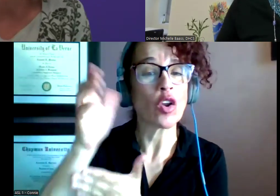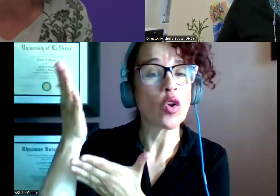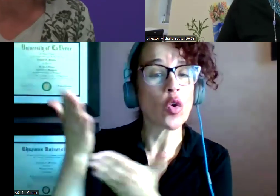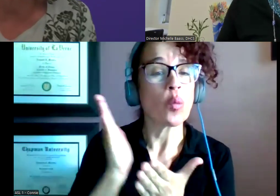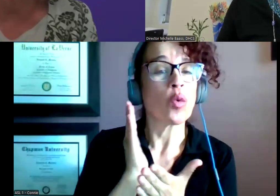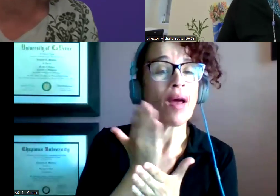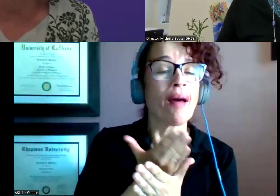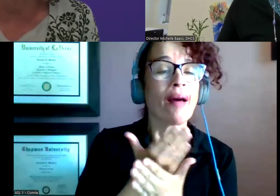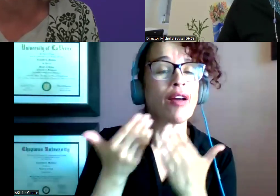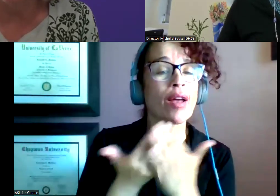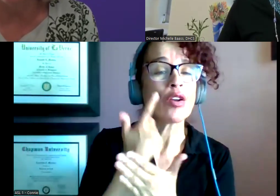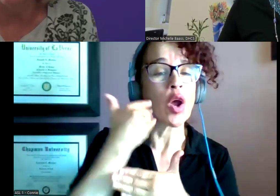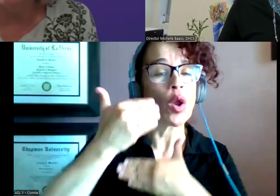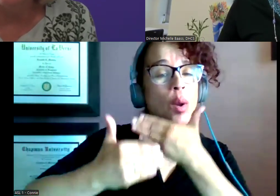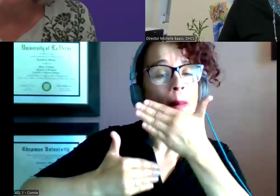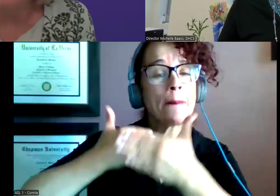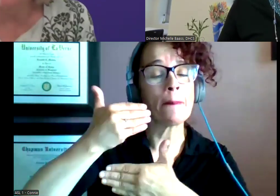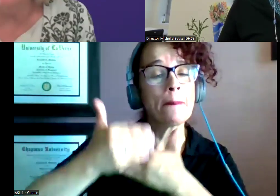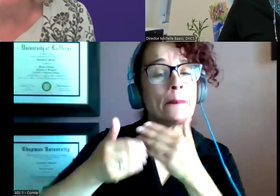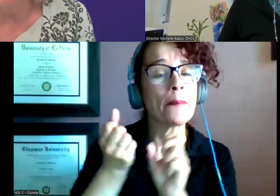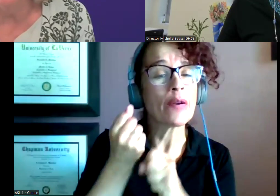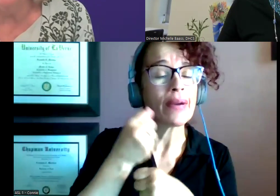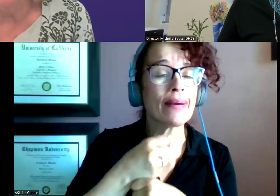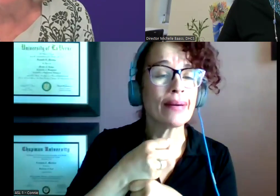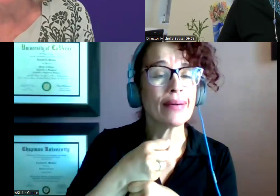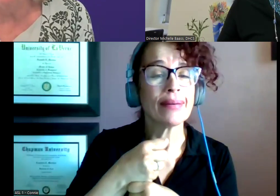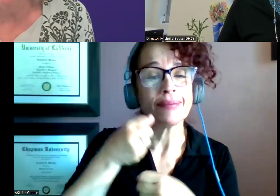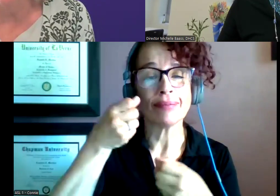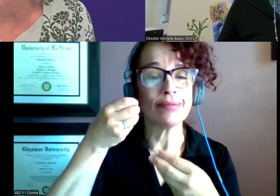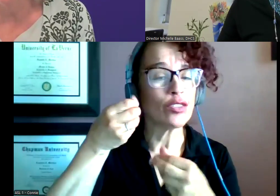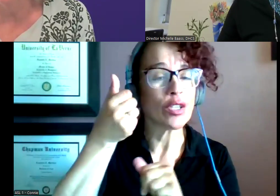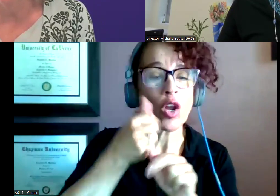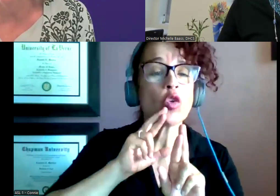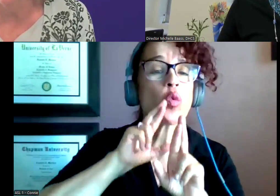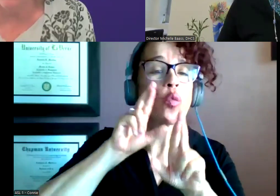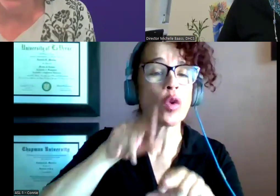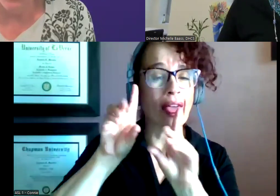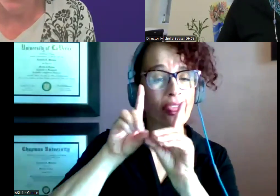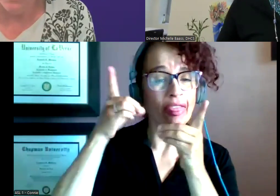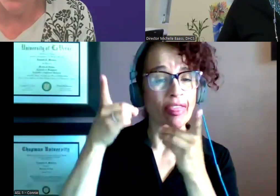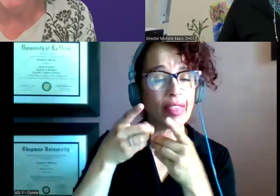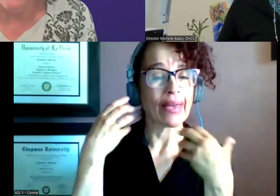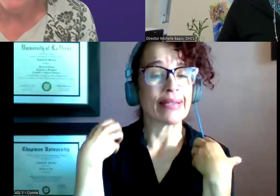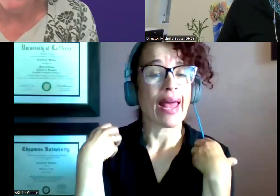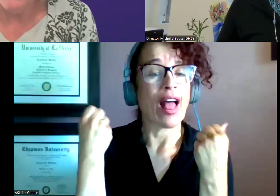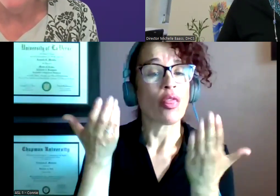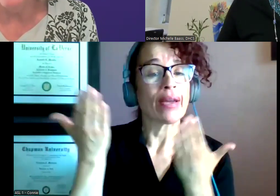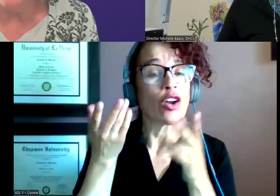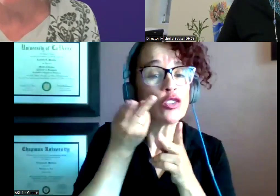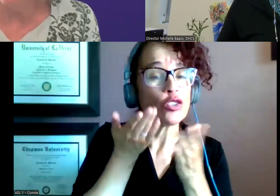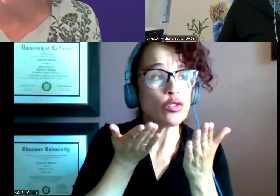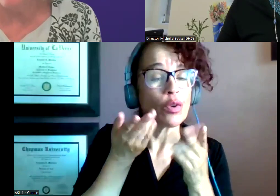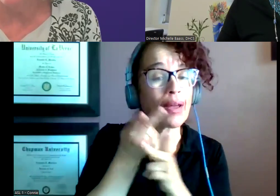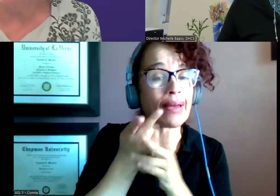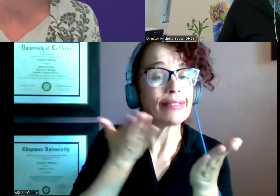an update on the progress being made in CalAIM, a report out from the Department of Healthcare Services. And